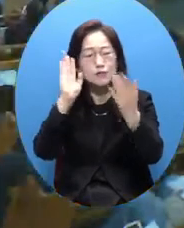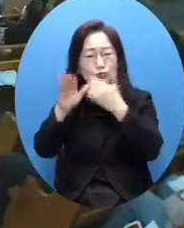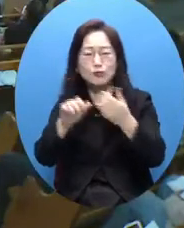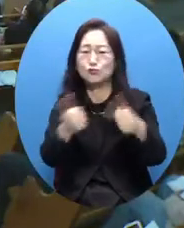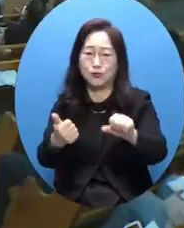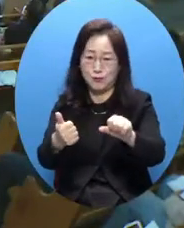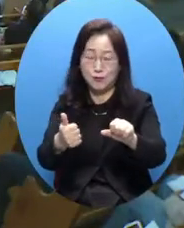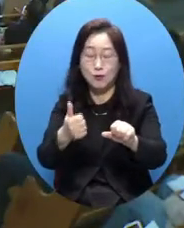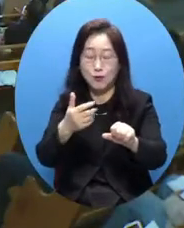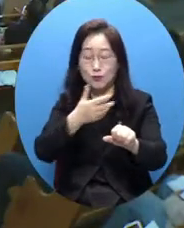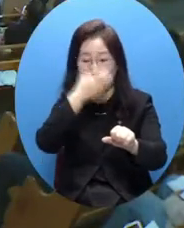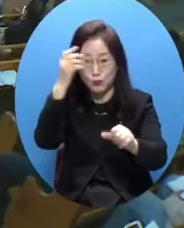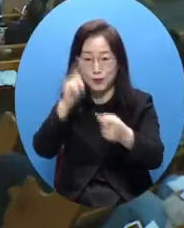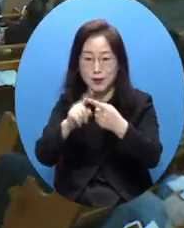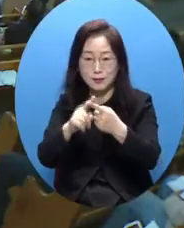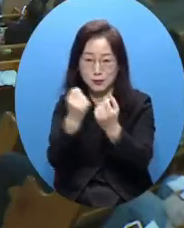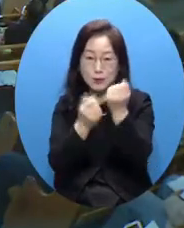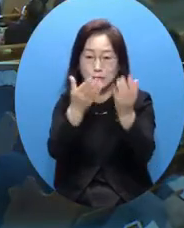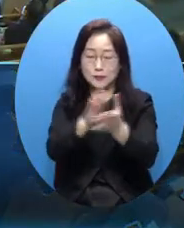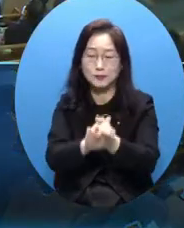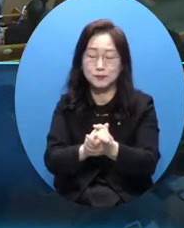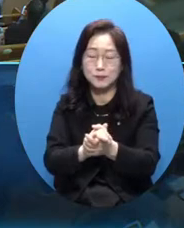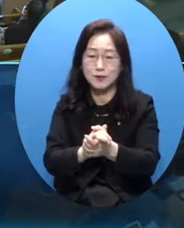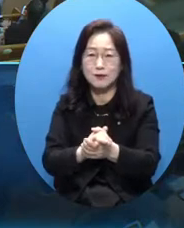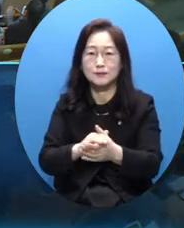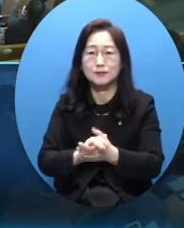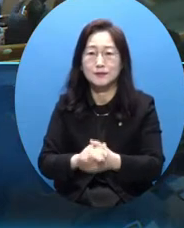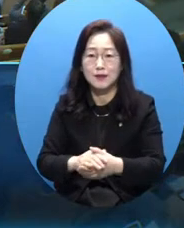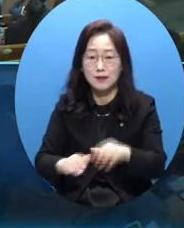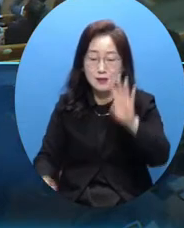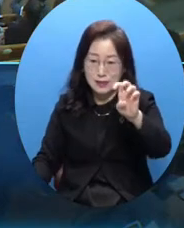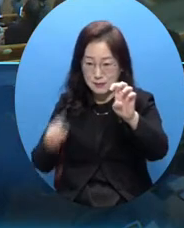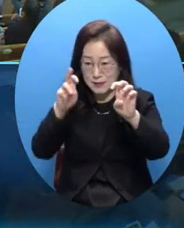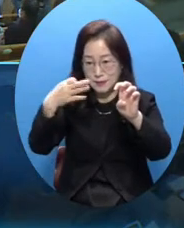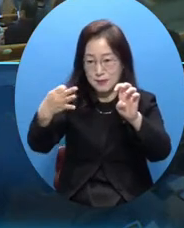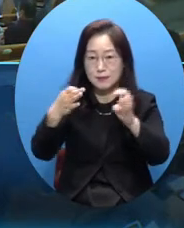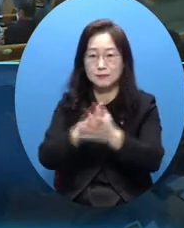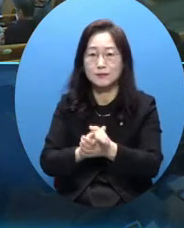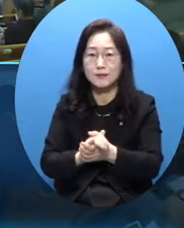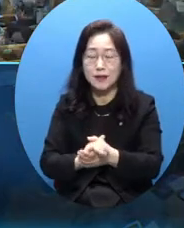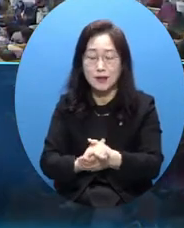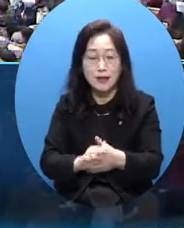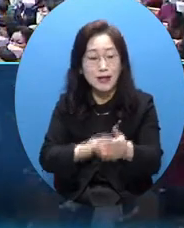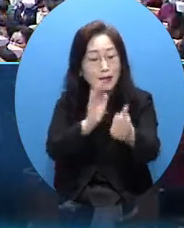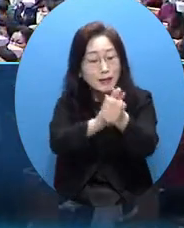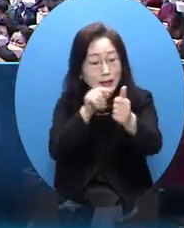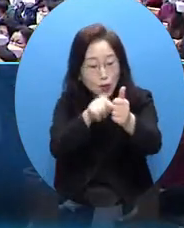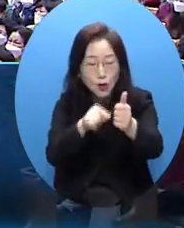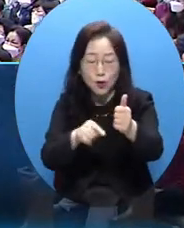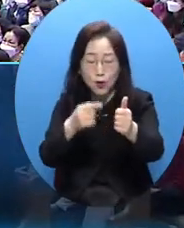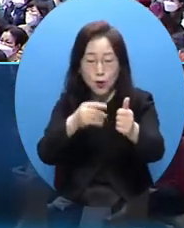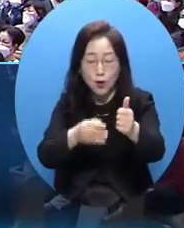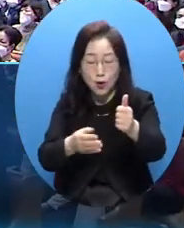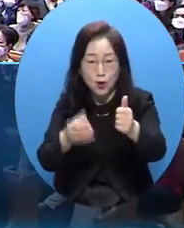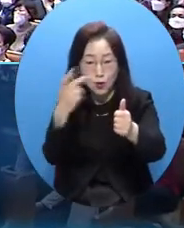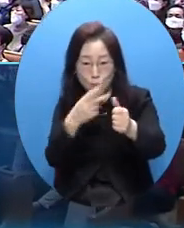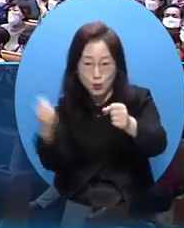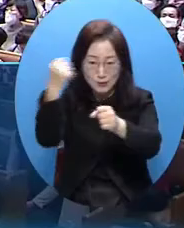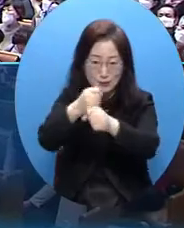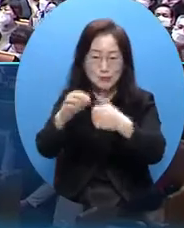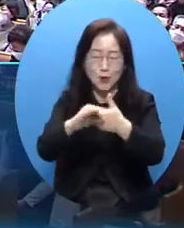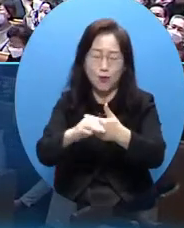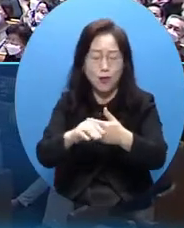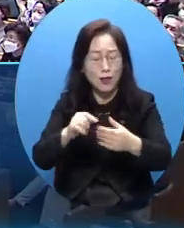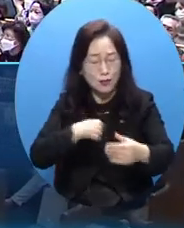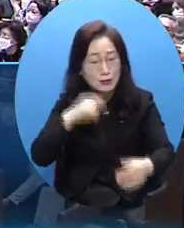one will go back to the Palace again Genesis chapter 40 14 says but when you go goes well with you remember me